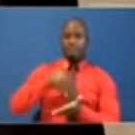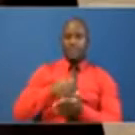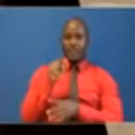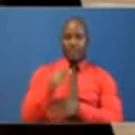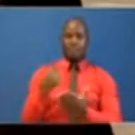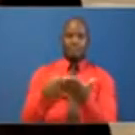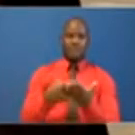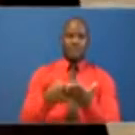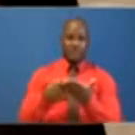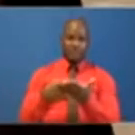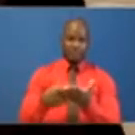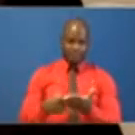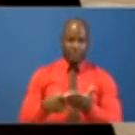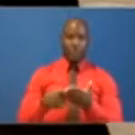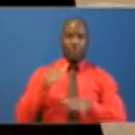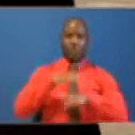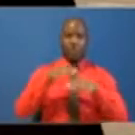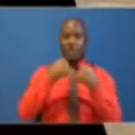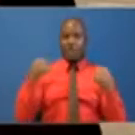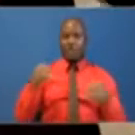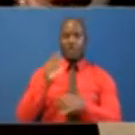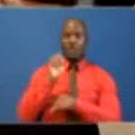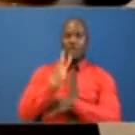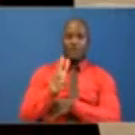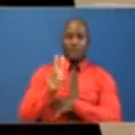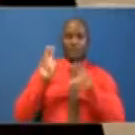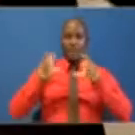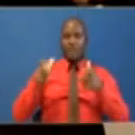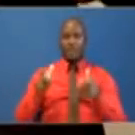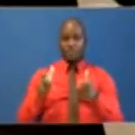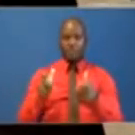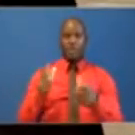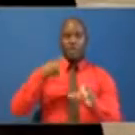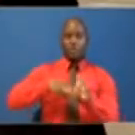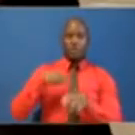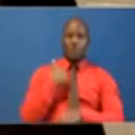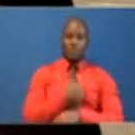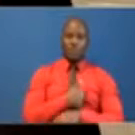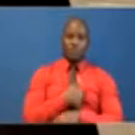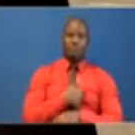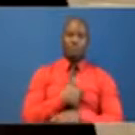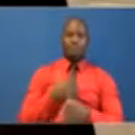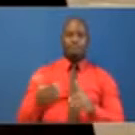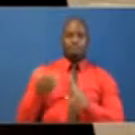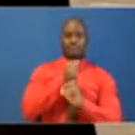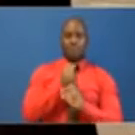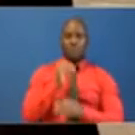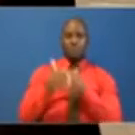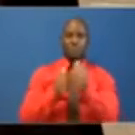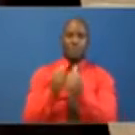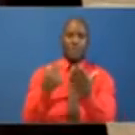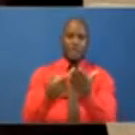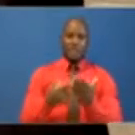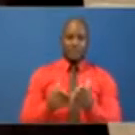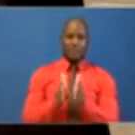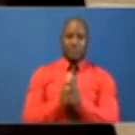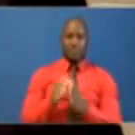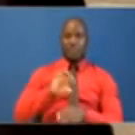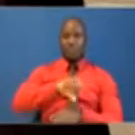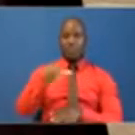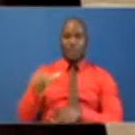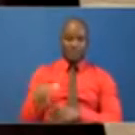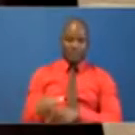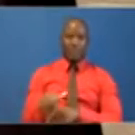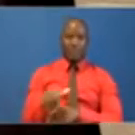this discussion online on tv on radio join us as we get underway in this debate and it's a county